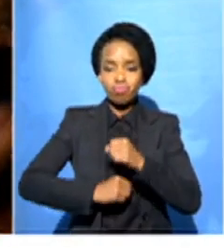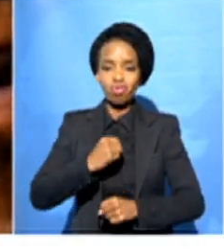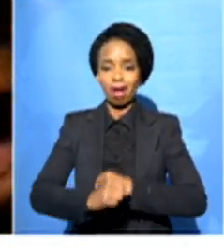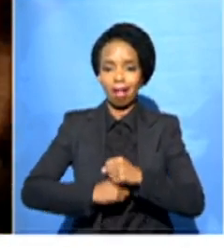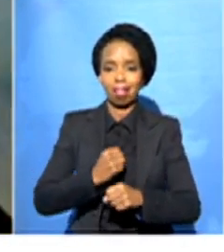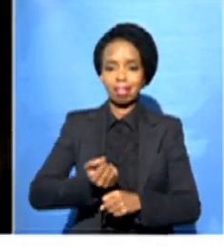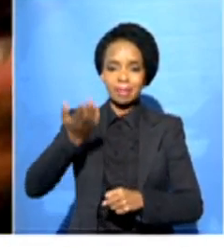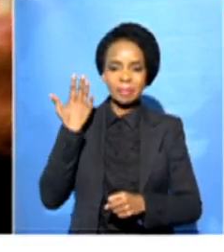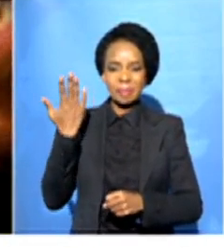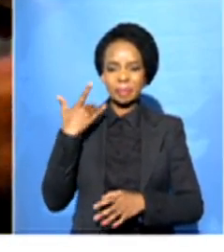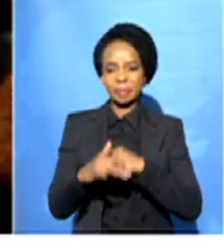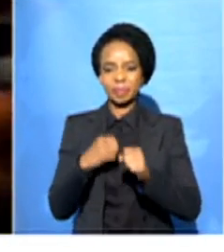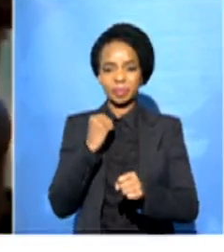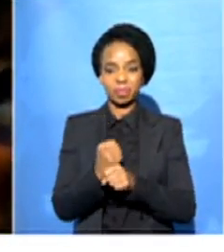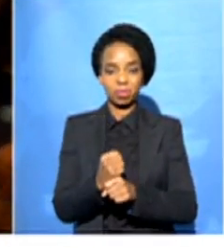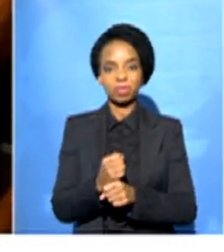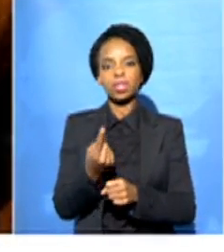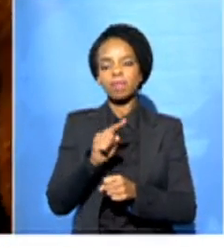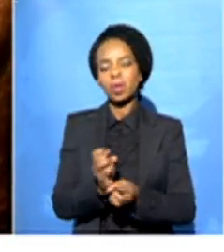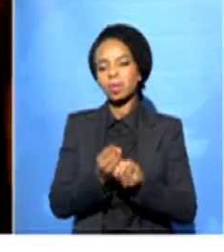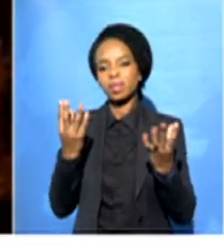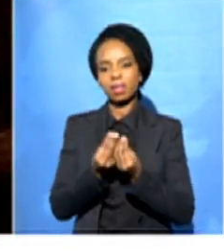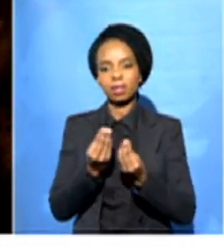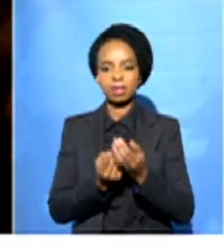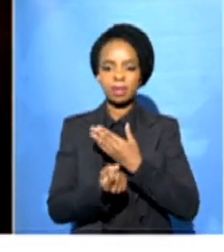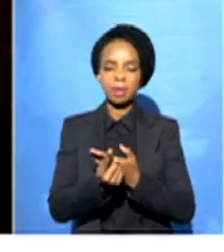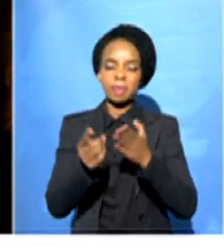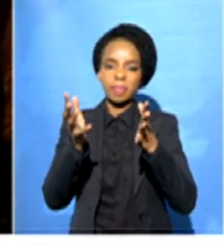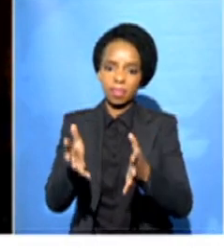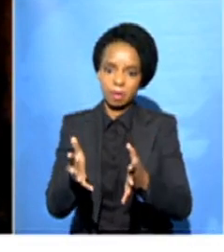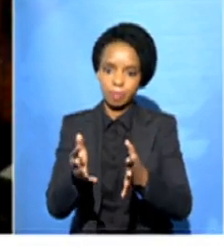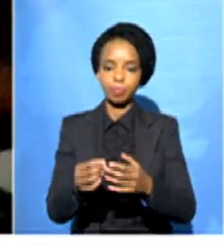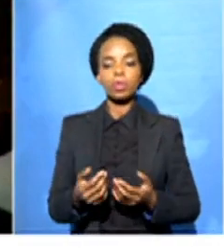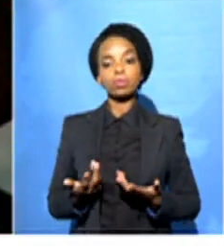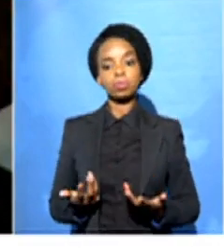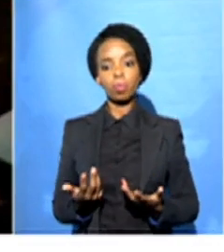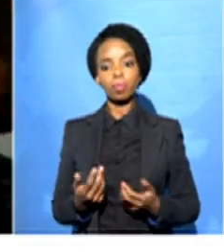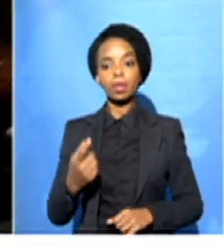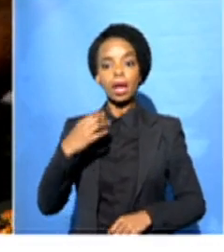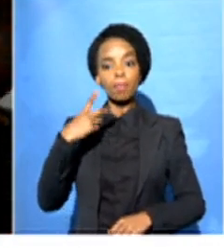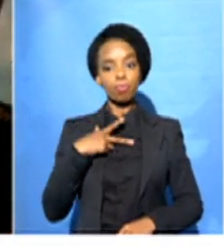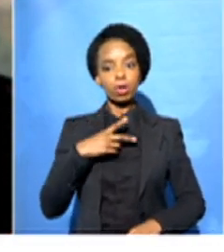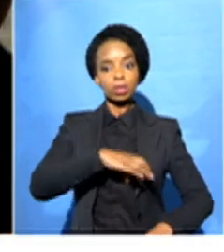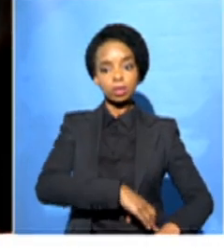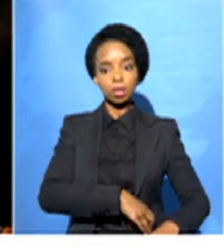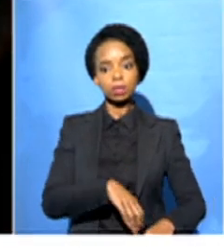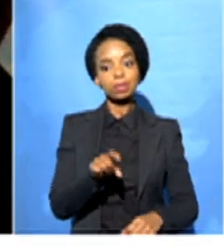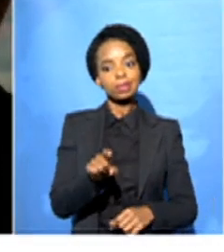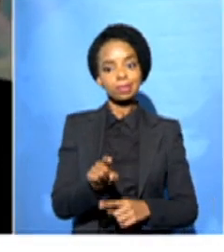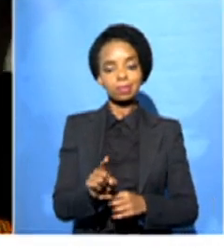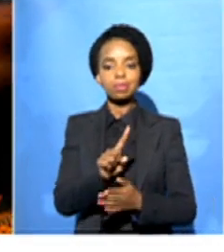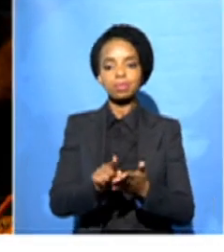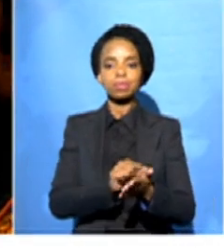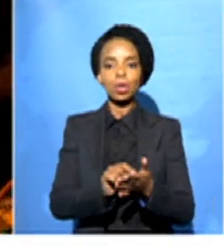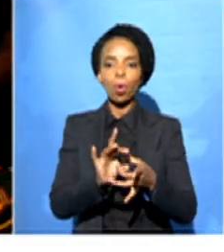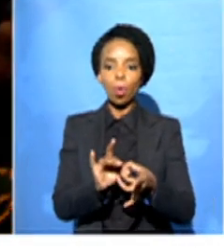country for all manner of reasons. So for the president to be voting in Soweto, in Shawelo, at